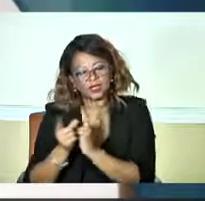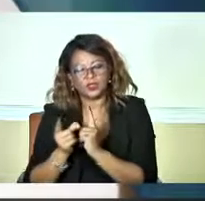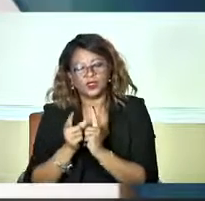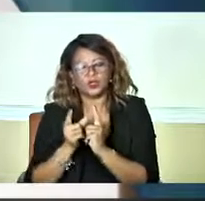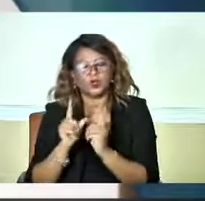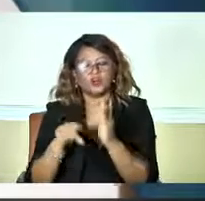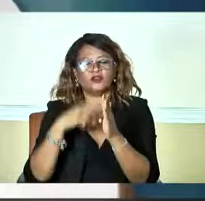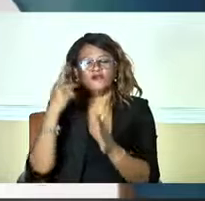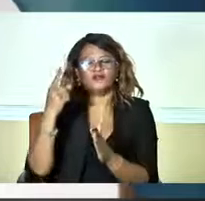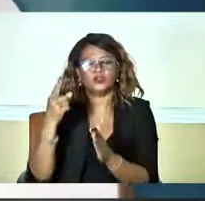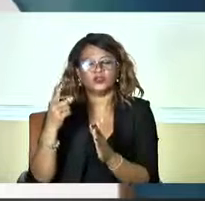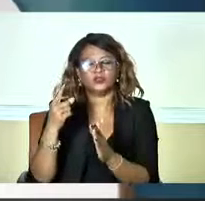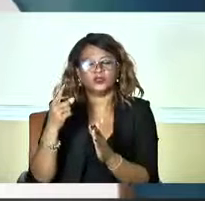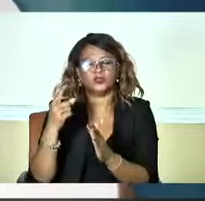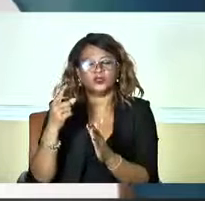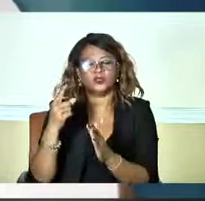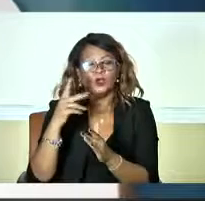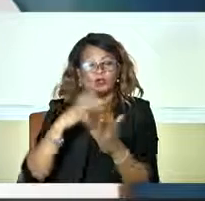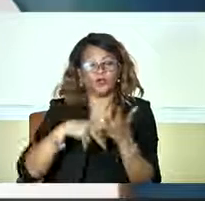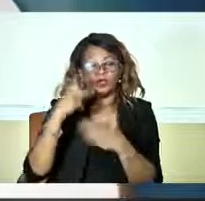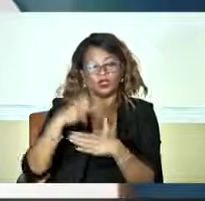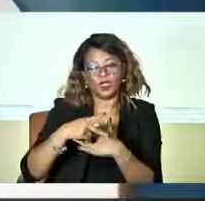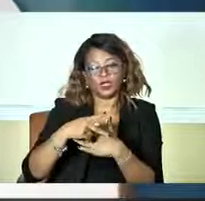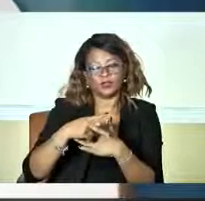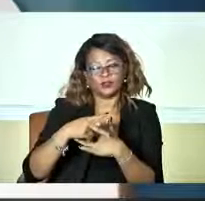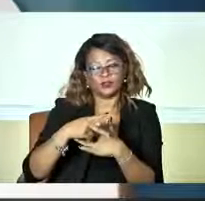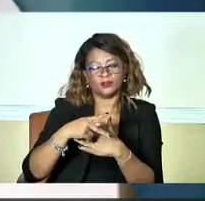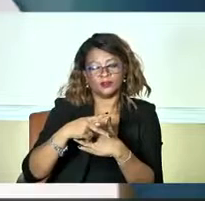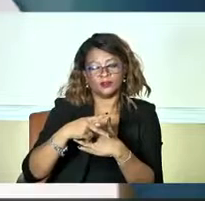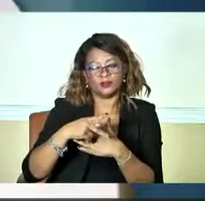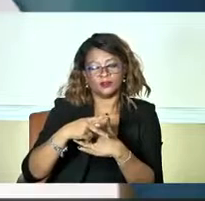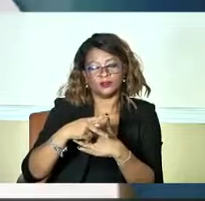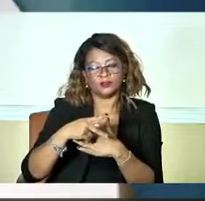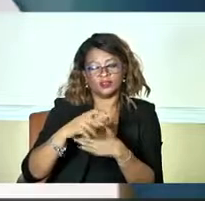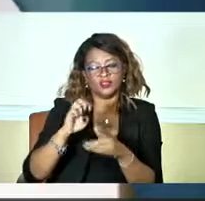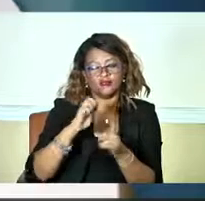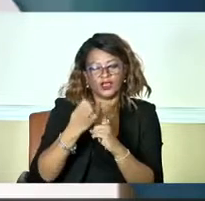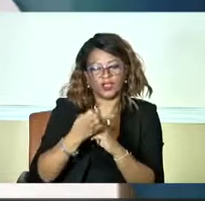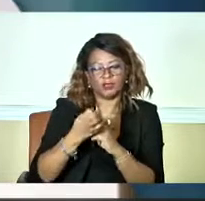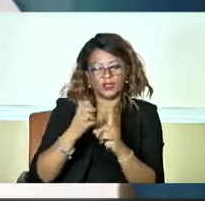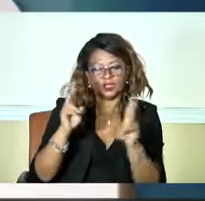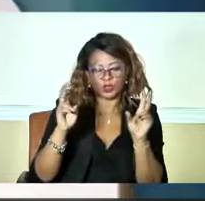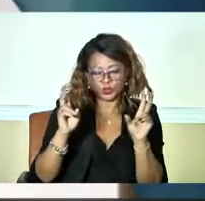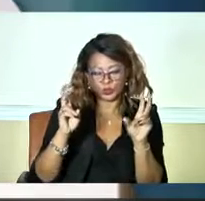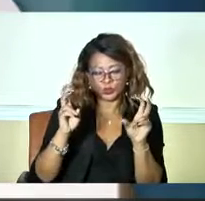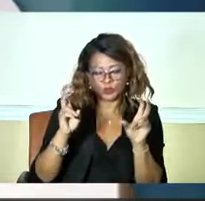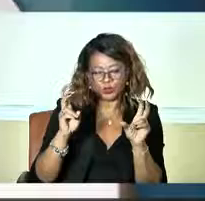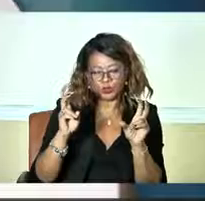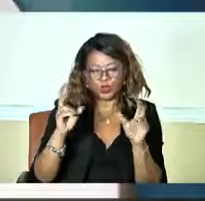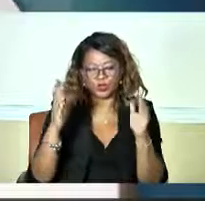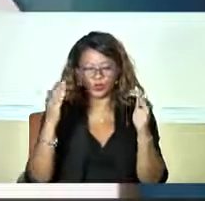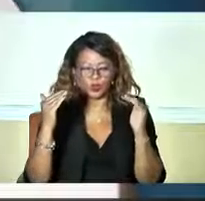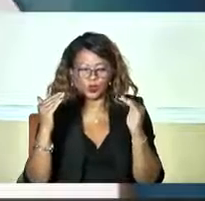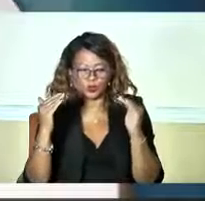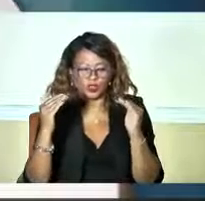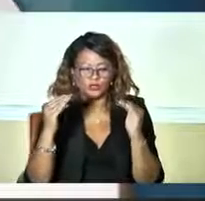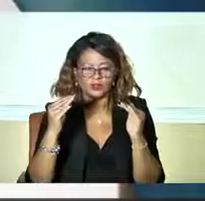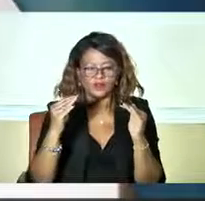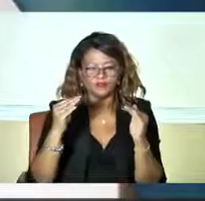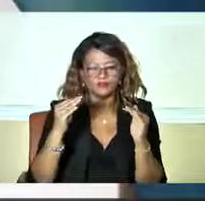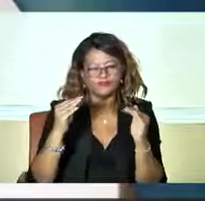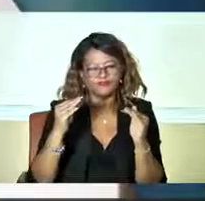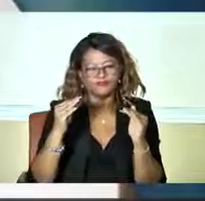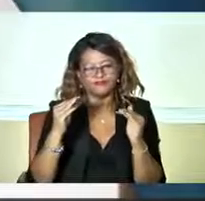of the first projects that we were tackling with them was the same environmental issue, and we expect to have some very fruitful